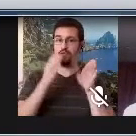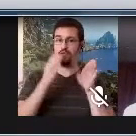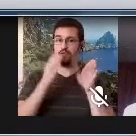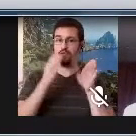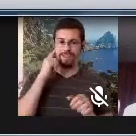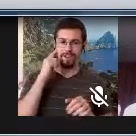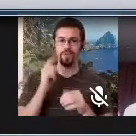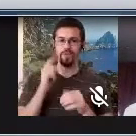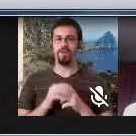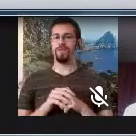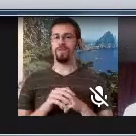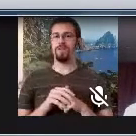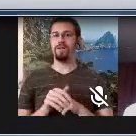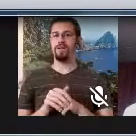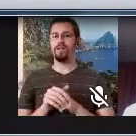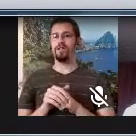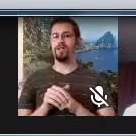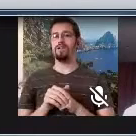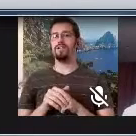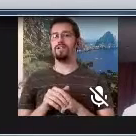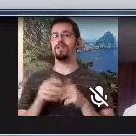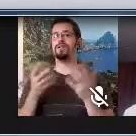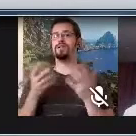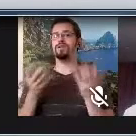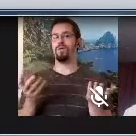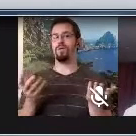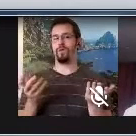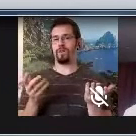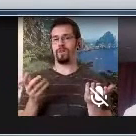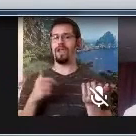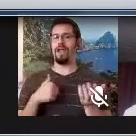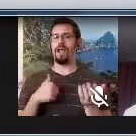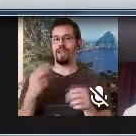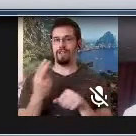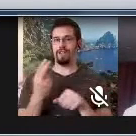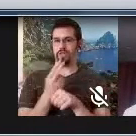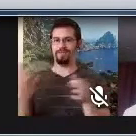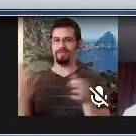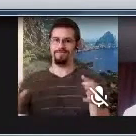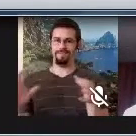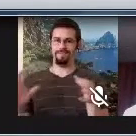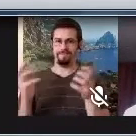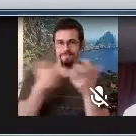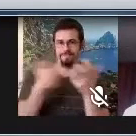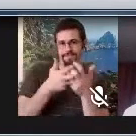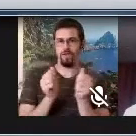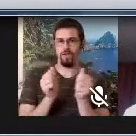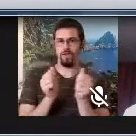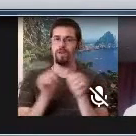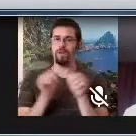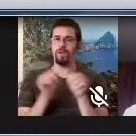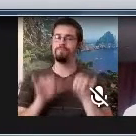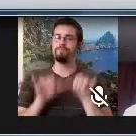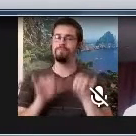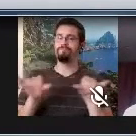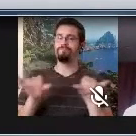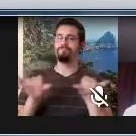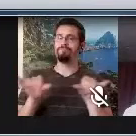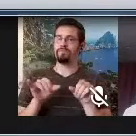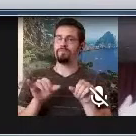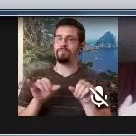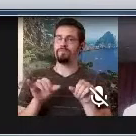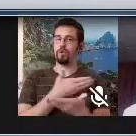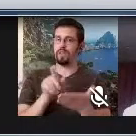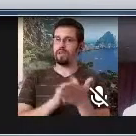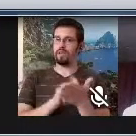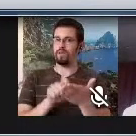I used Sutton SignWriting in conjunction with standard musical notation for the bassist, as well